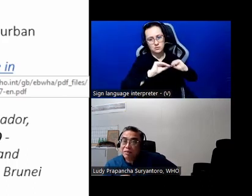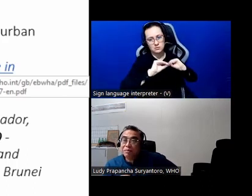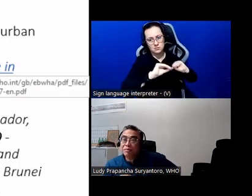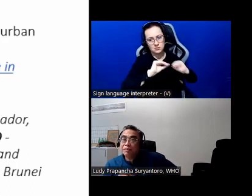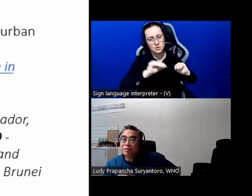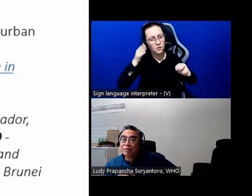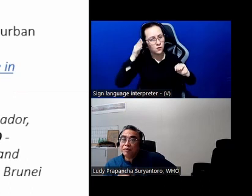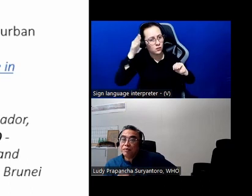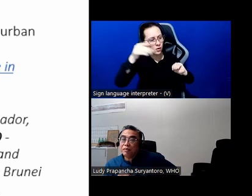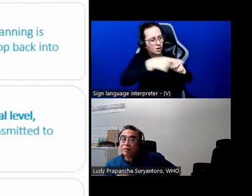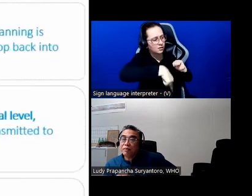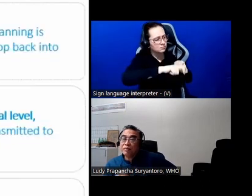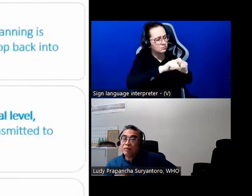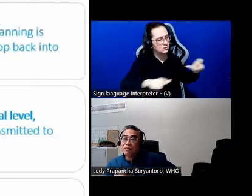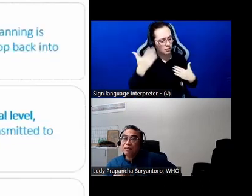please.